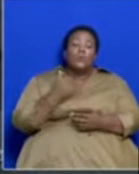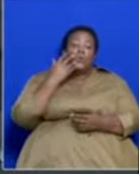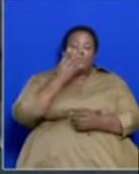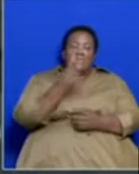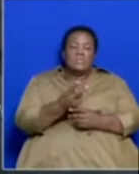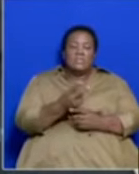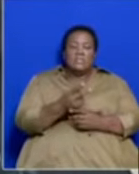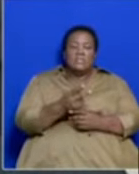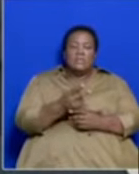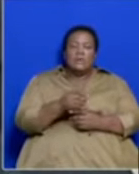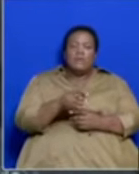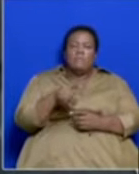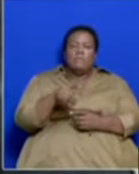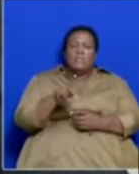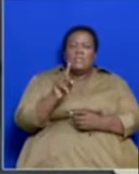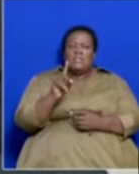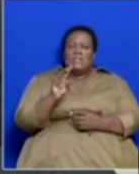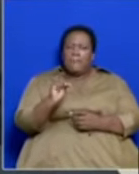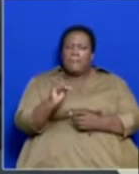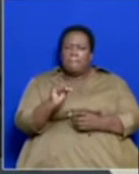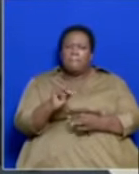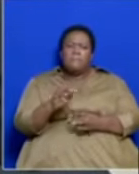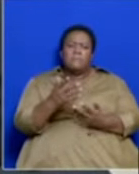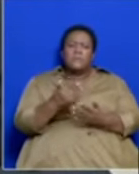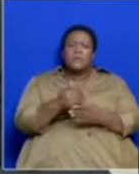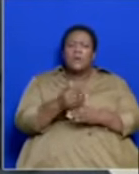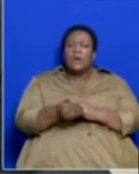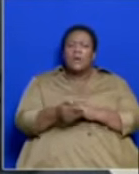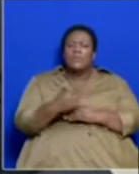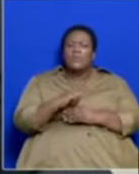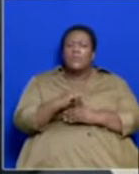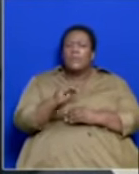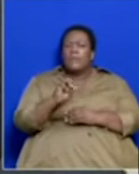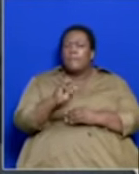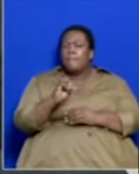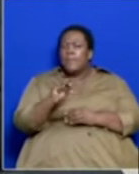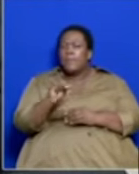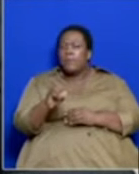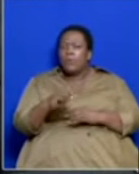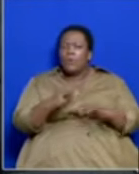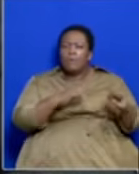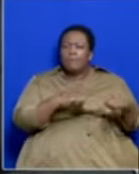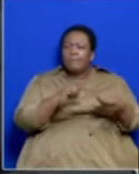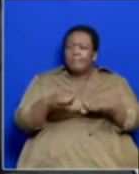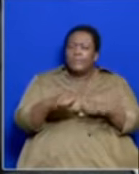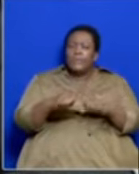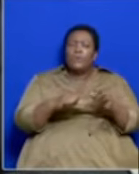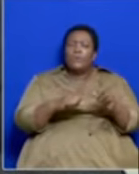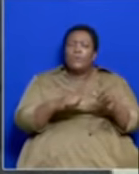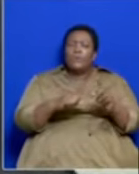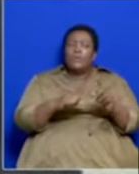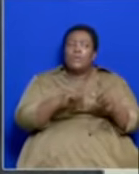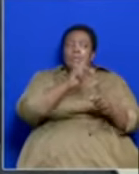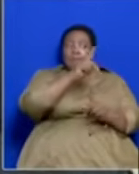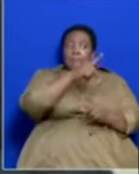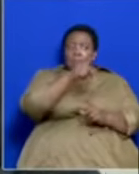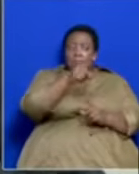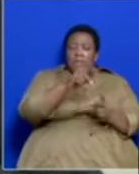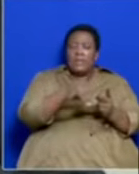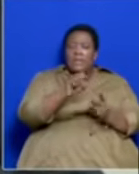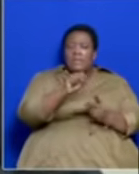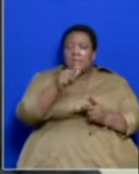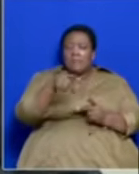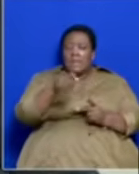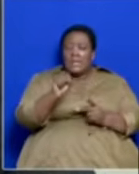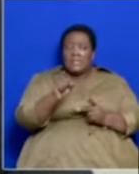our memorandum to DPP and SAPS, DPP might not be satisfied.